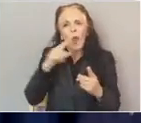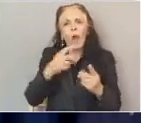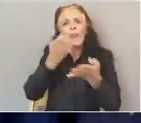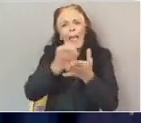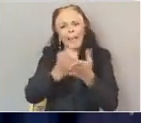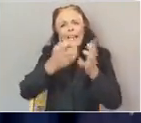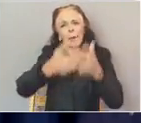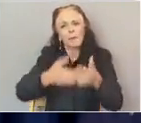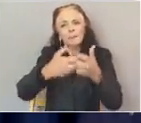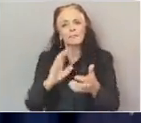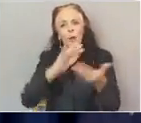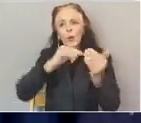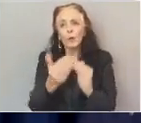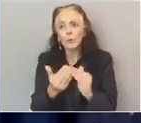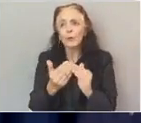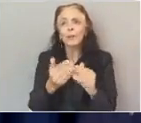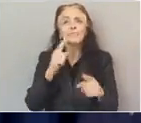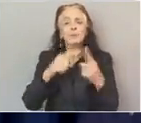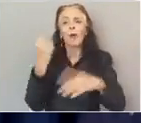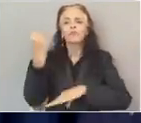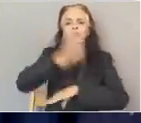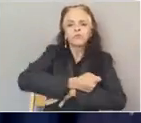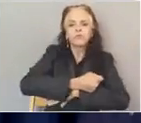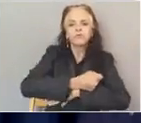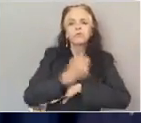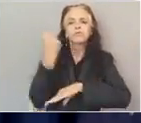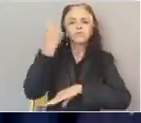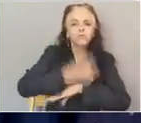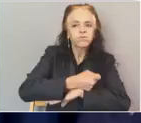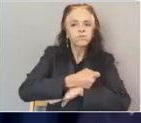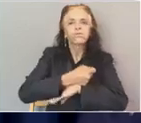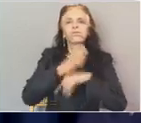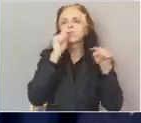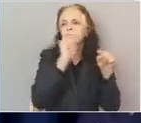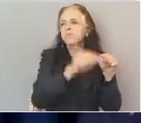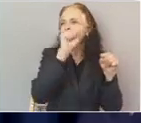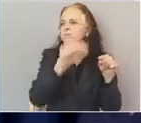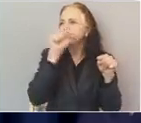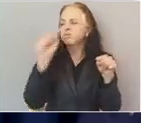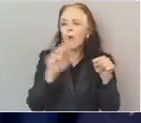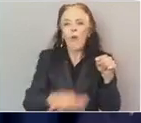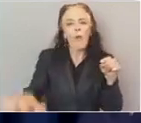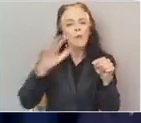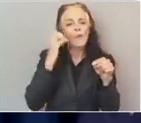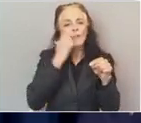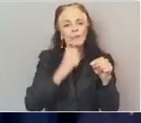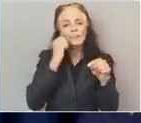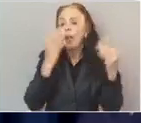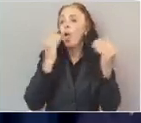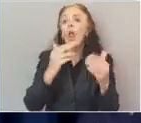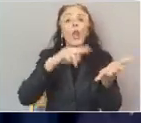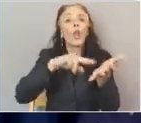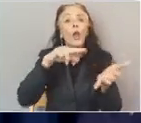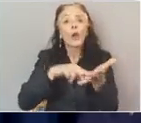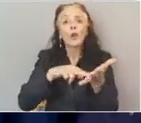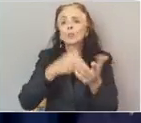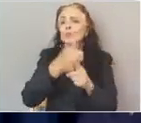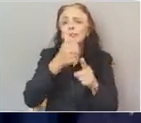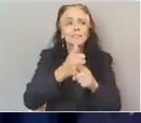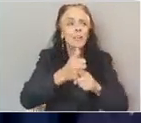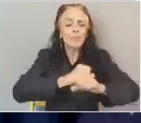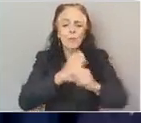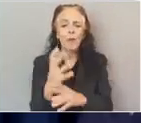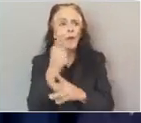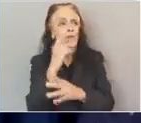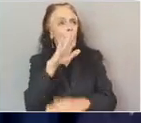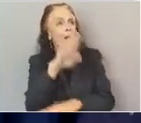are shutting their doors every day. The nurse getting ready for her afternoon shift,